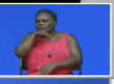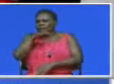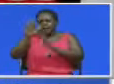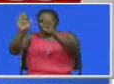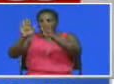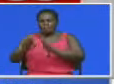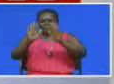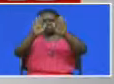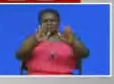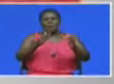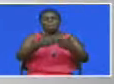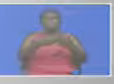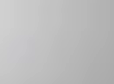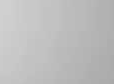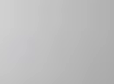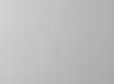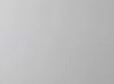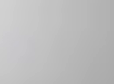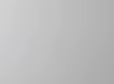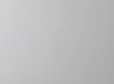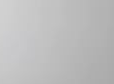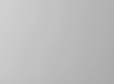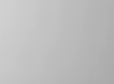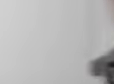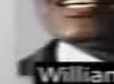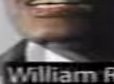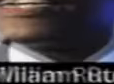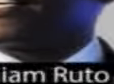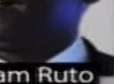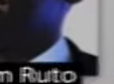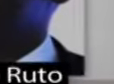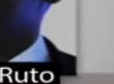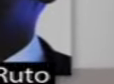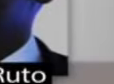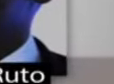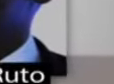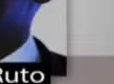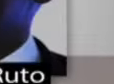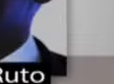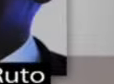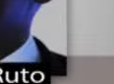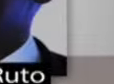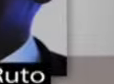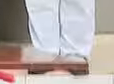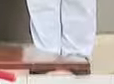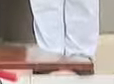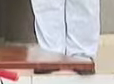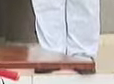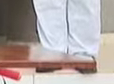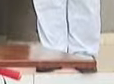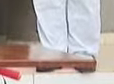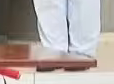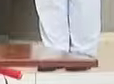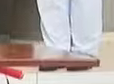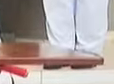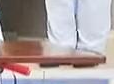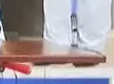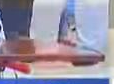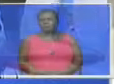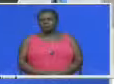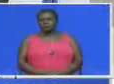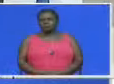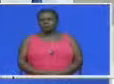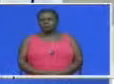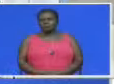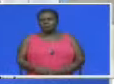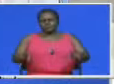campaign that had already modeled him into the likeliest Odinga rival in the 2022 polls. On the other